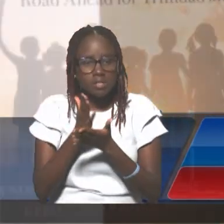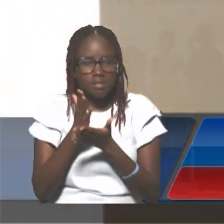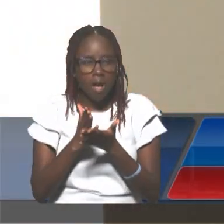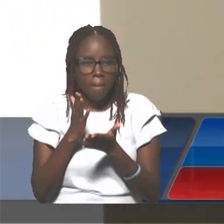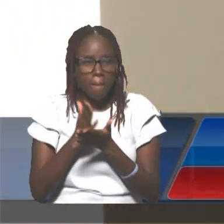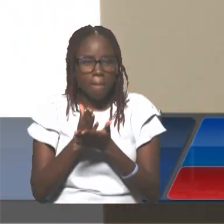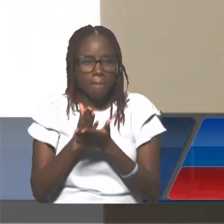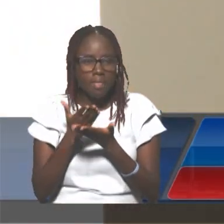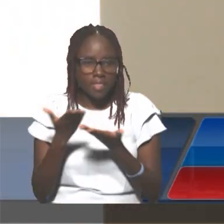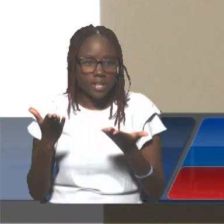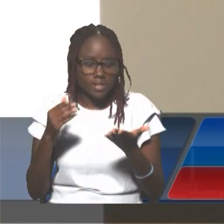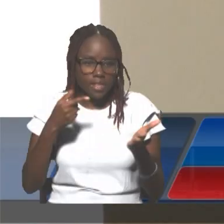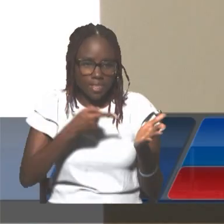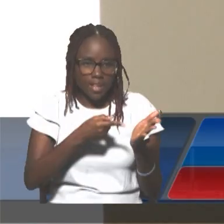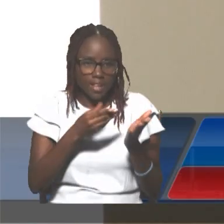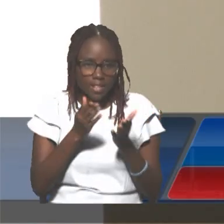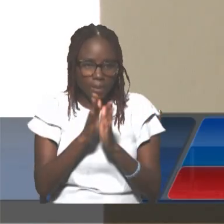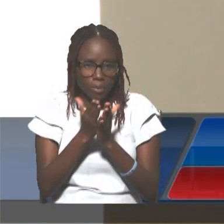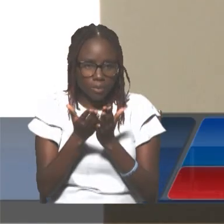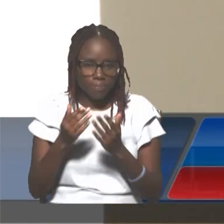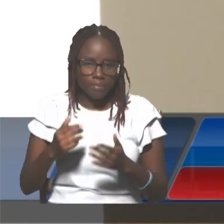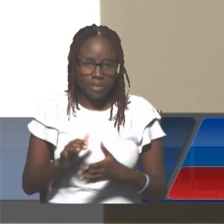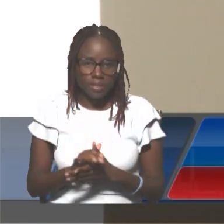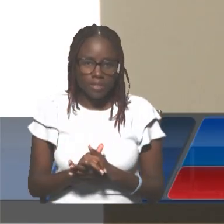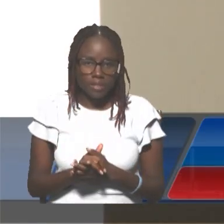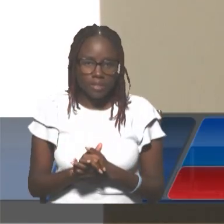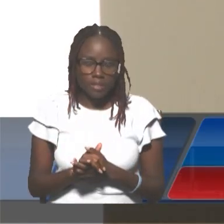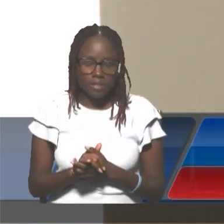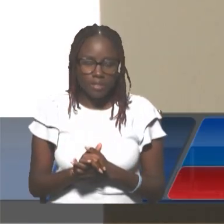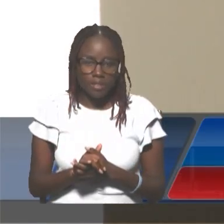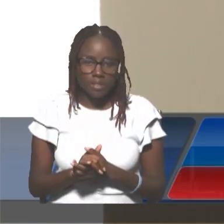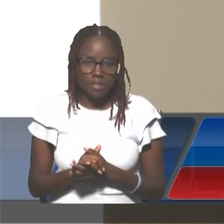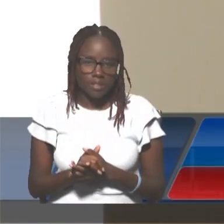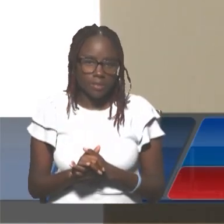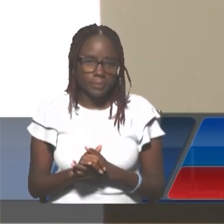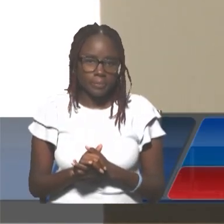publication. I looked at the amount of